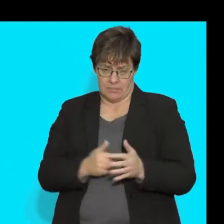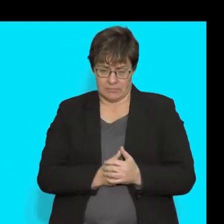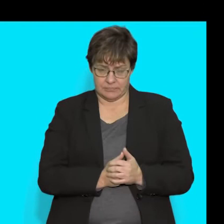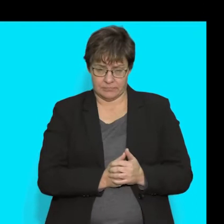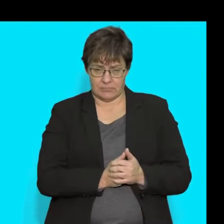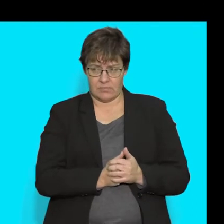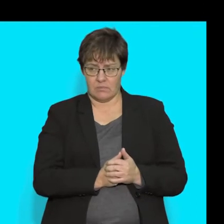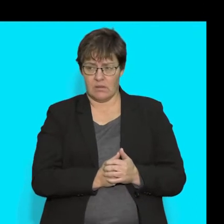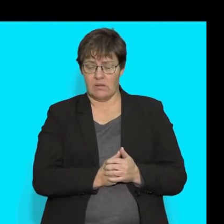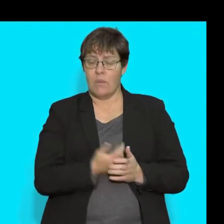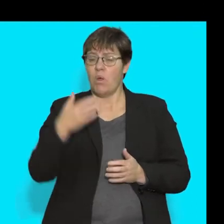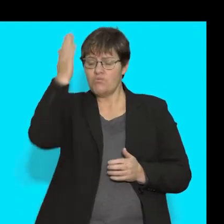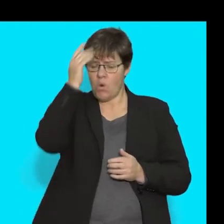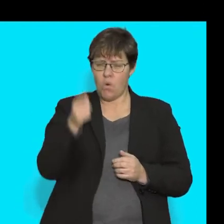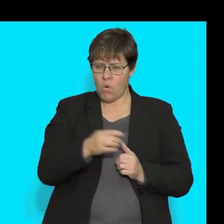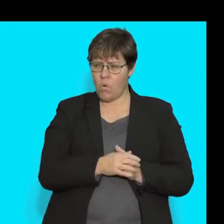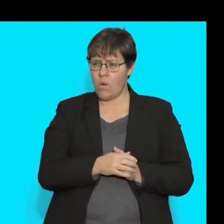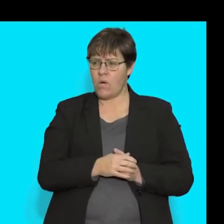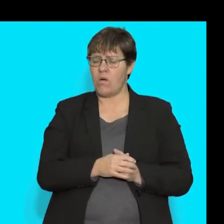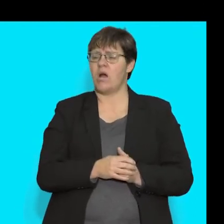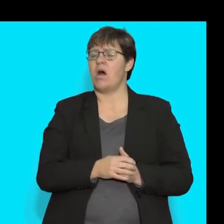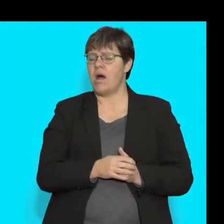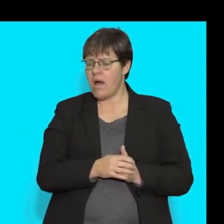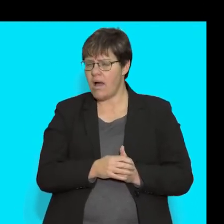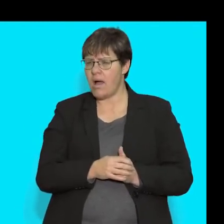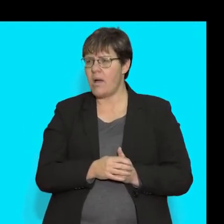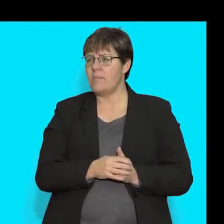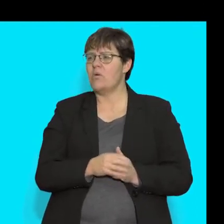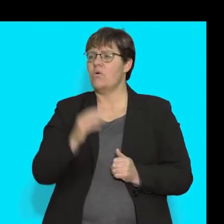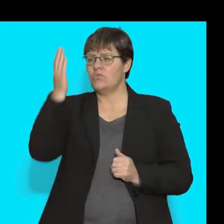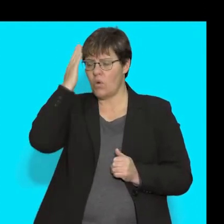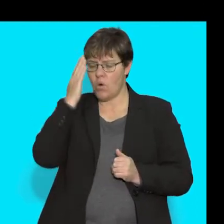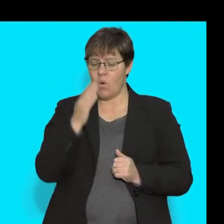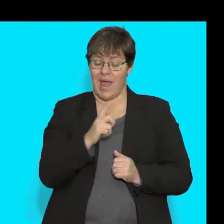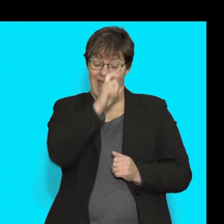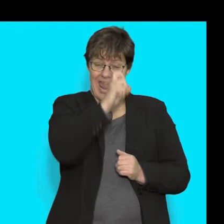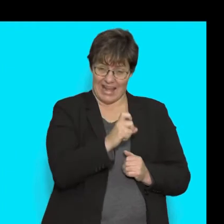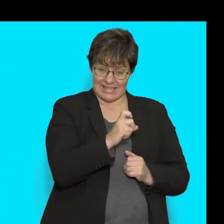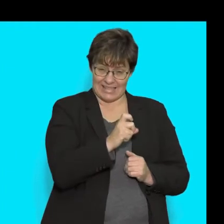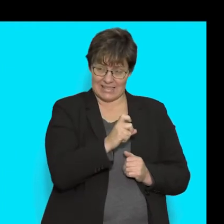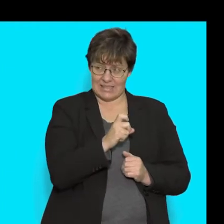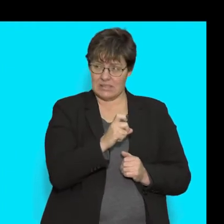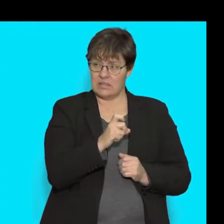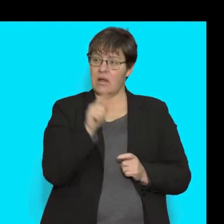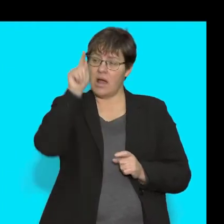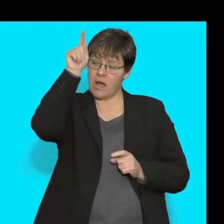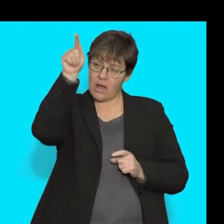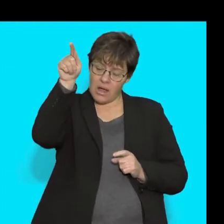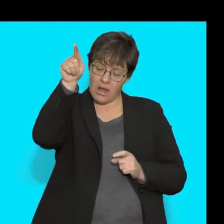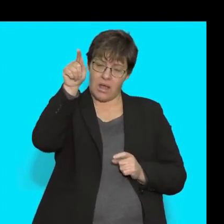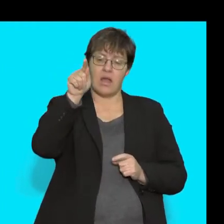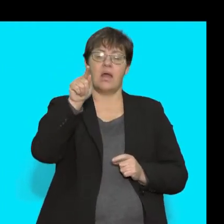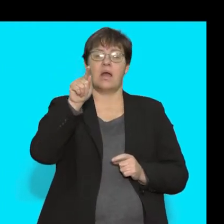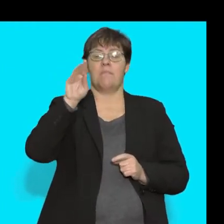it, you just state it. And then if I know that, then I know that the value of X will